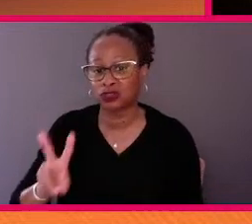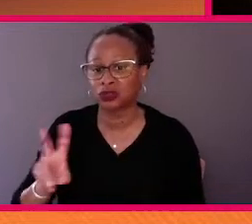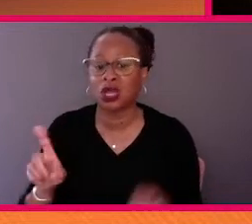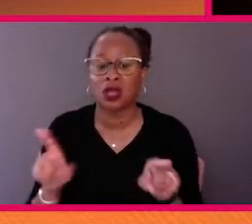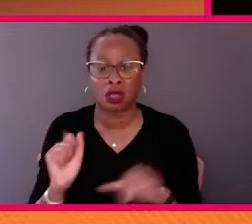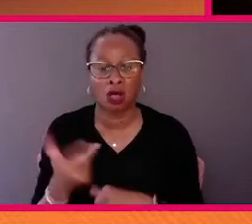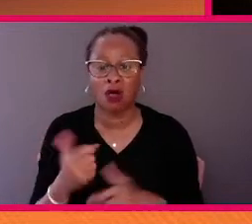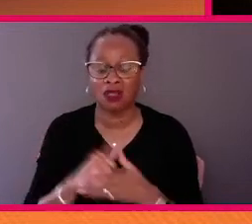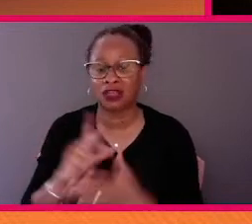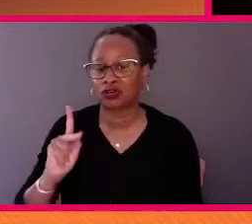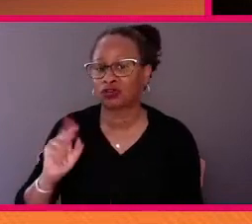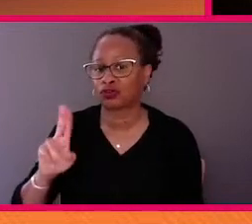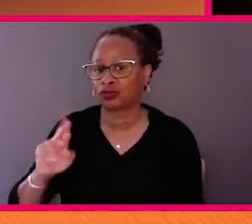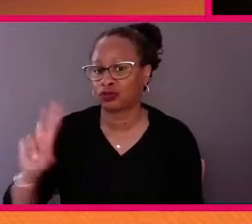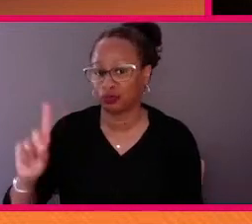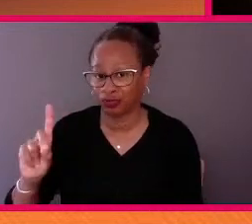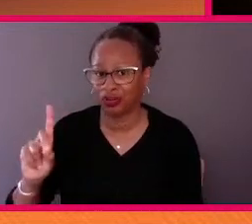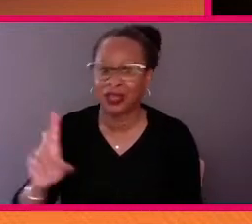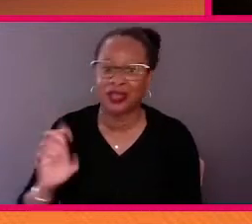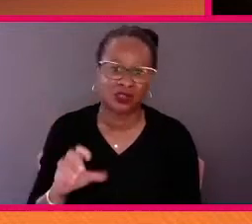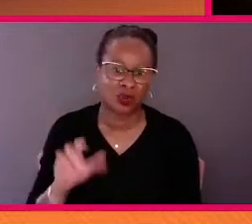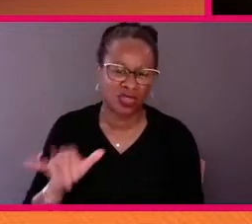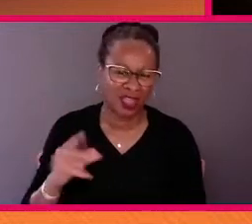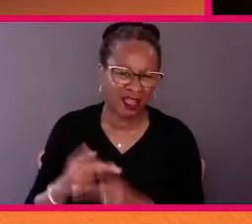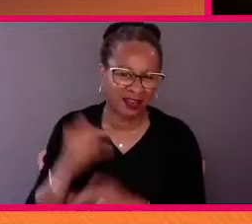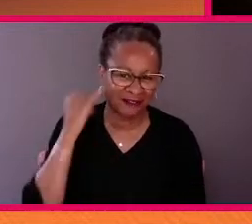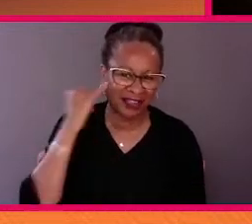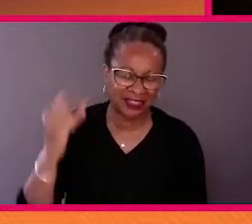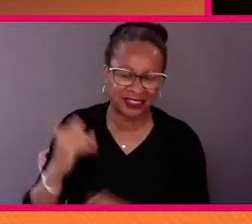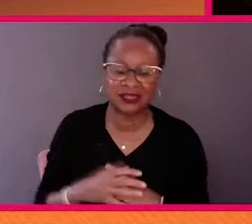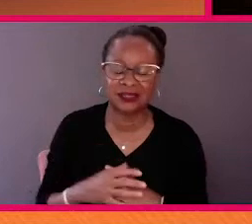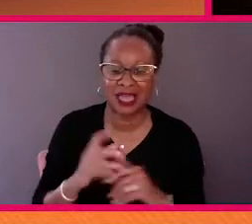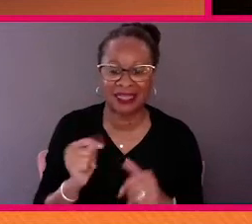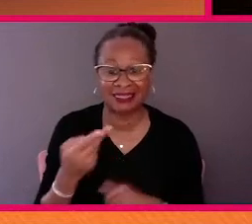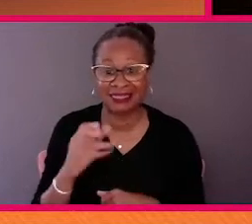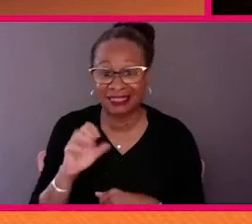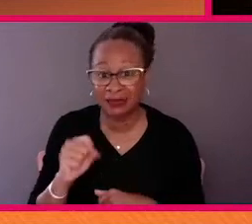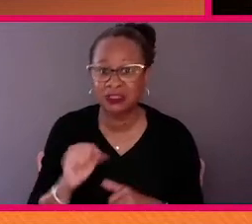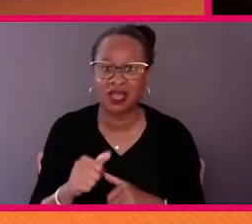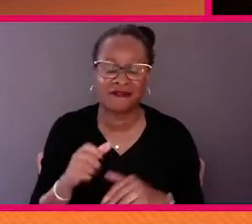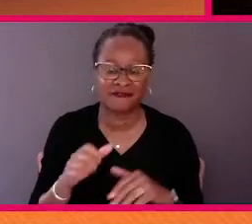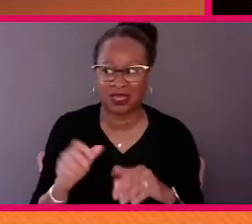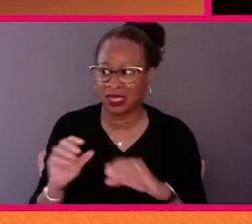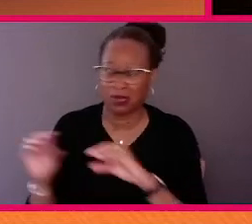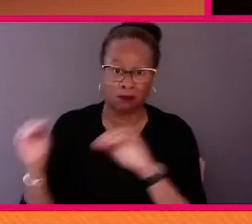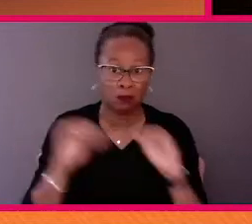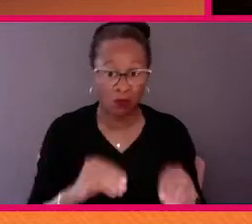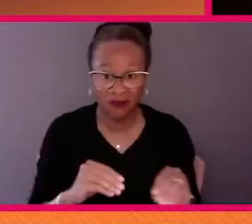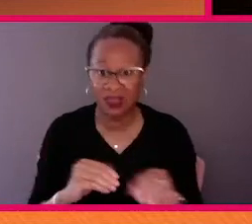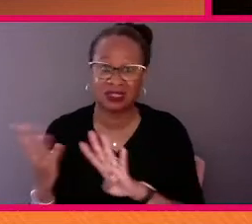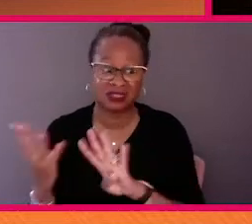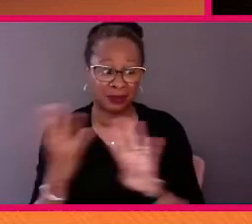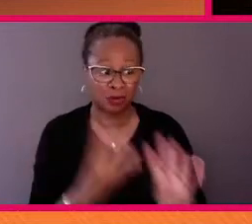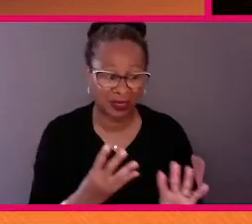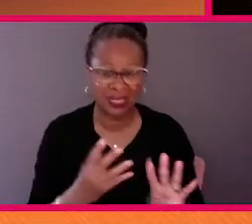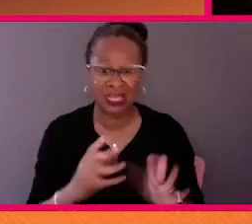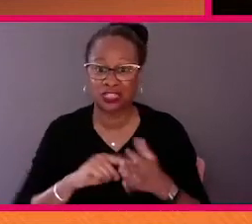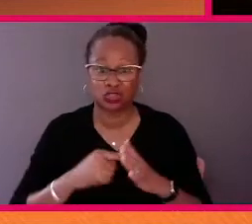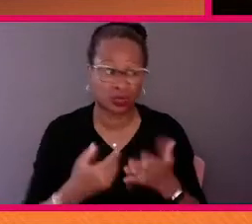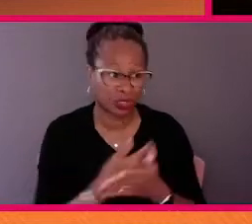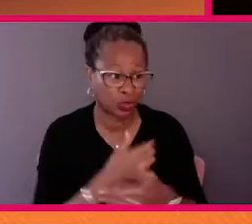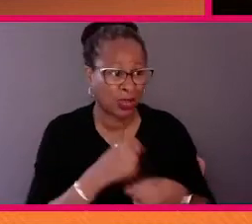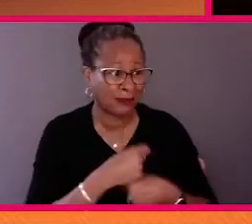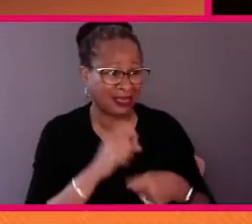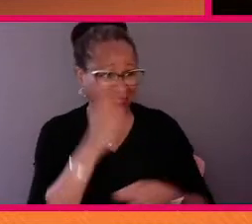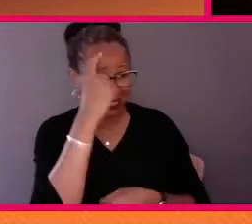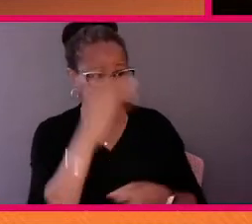So those kind of ideas of and themes of displacement and starting new and trying to make sense of the past and